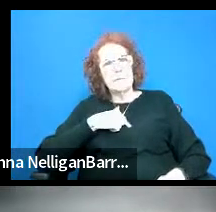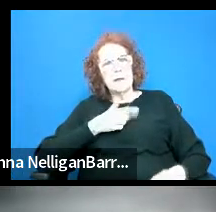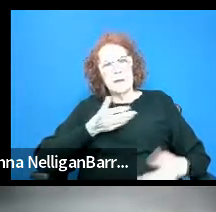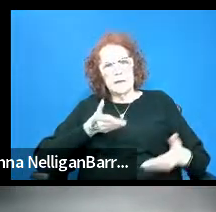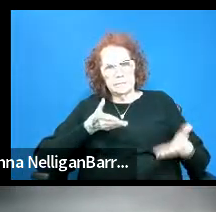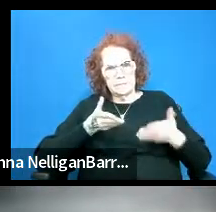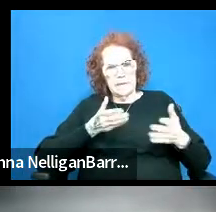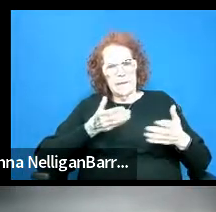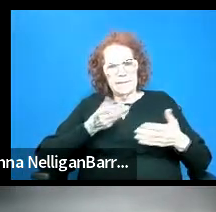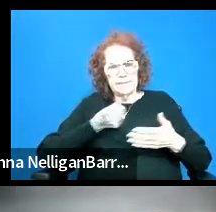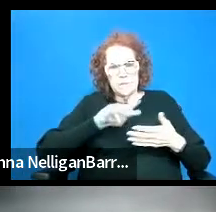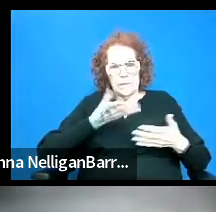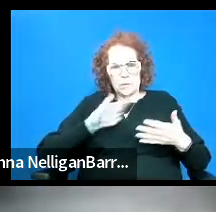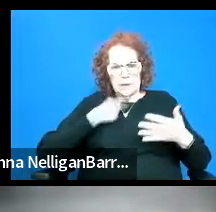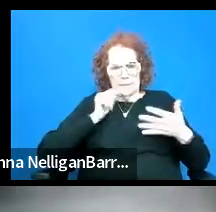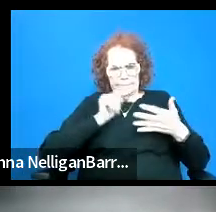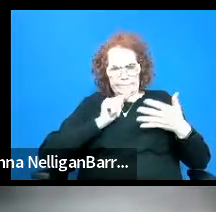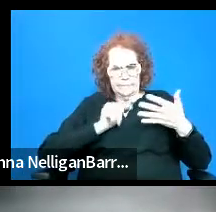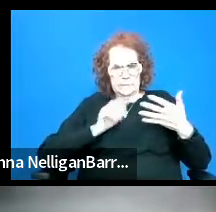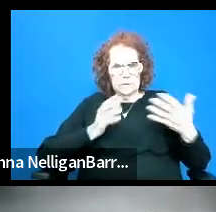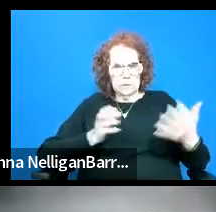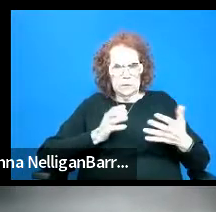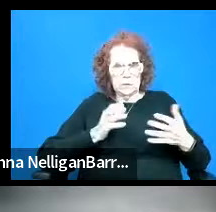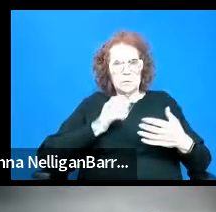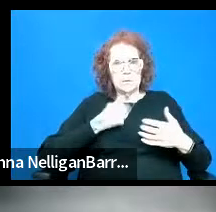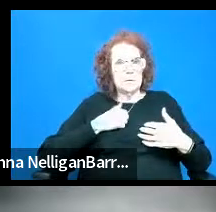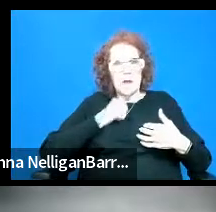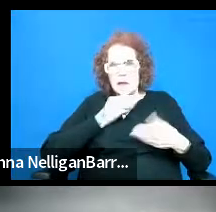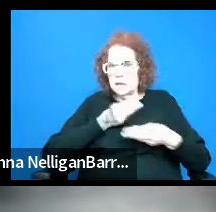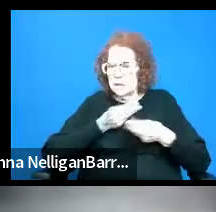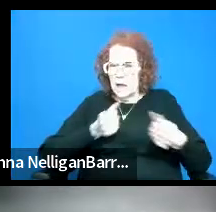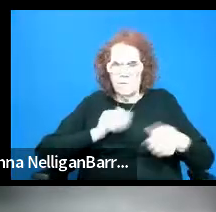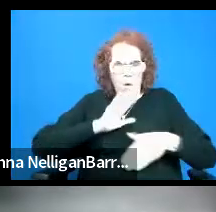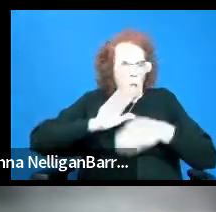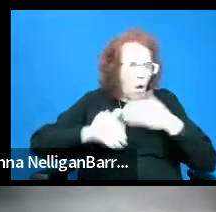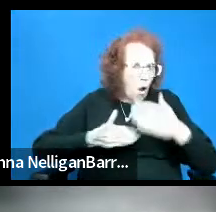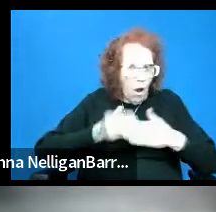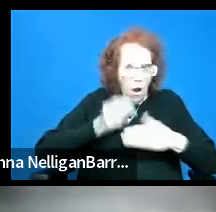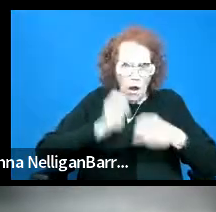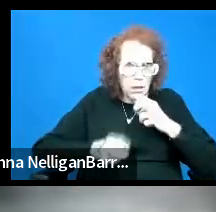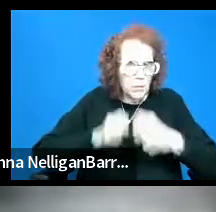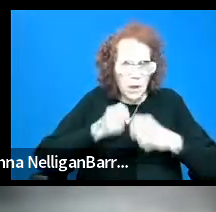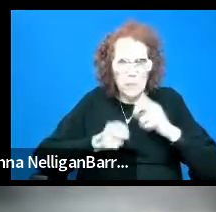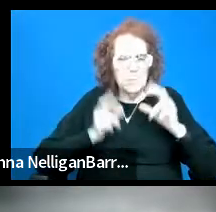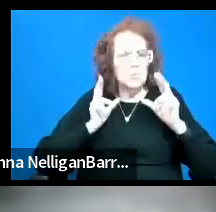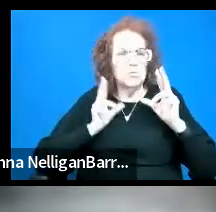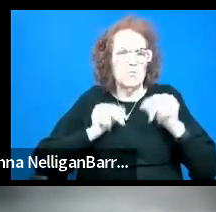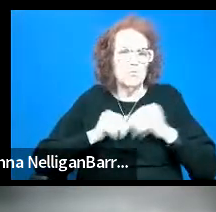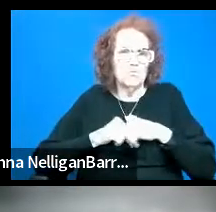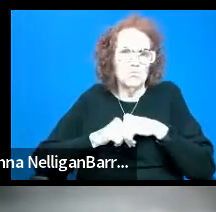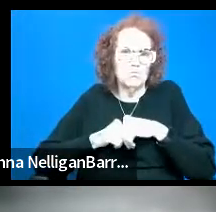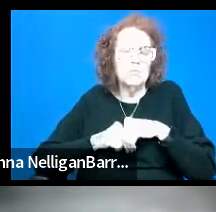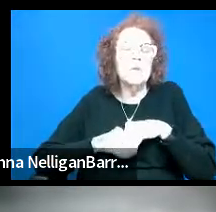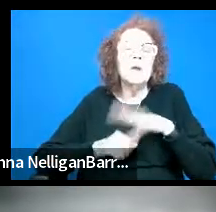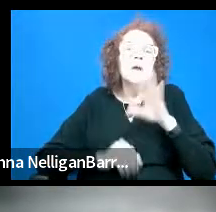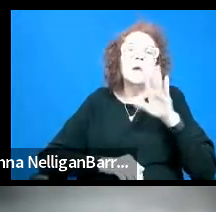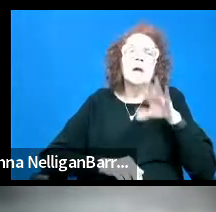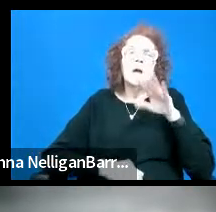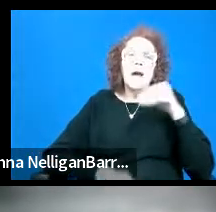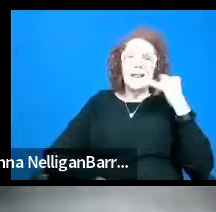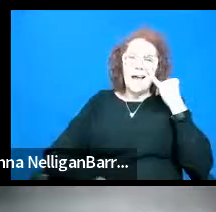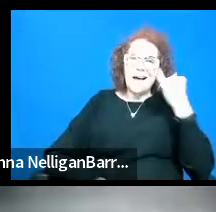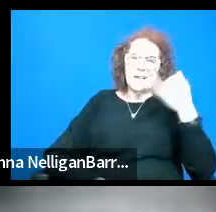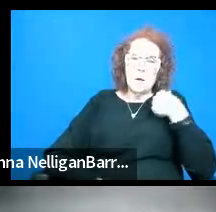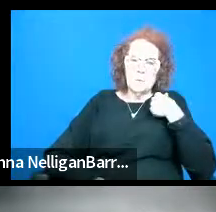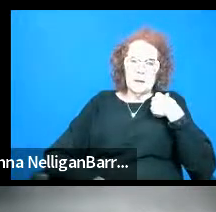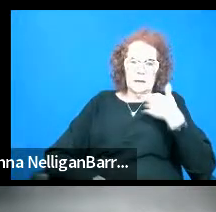that technology doesn't solve every problem. So the ideas that we're generating, we're keeping track of that. So after we're